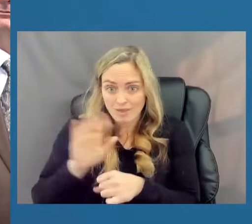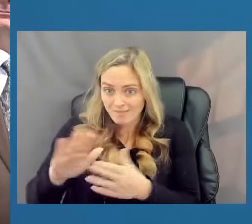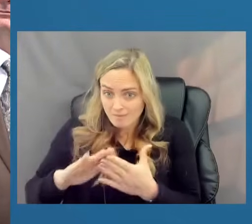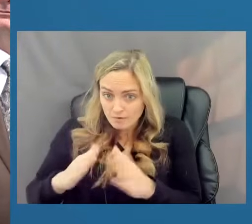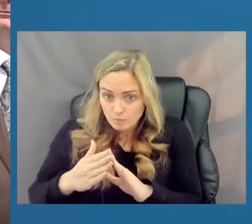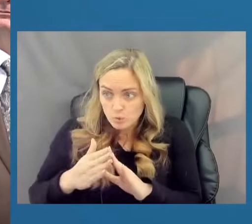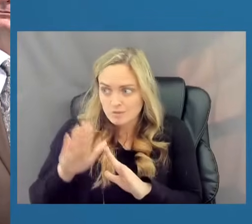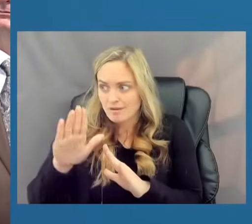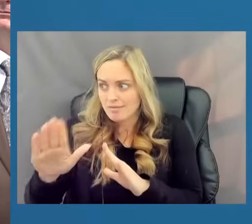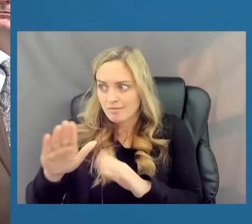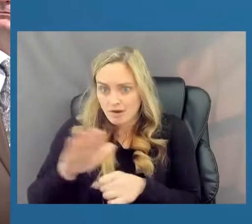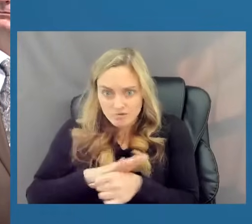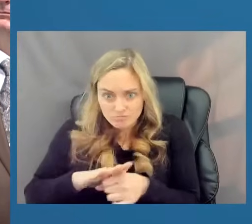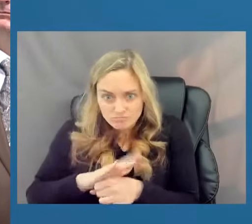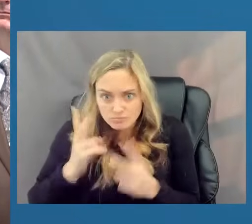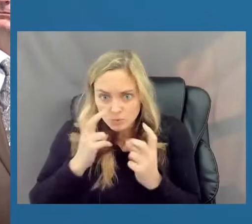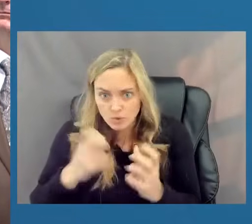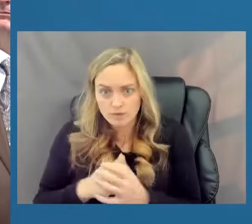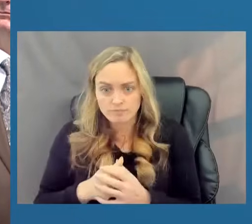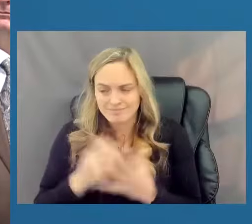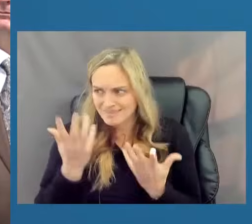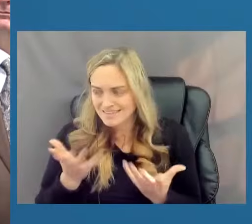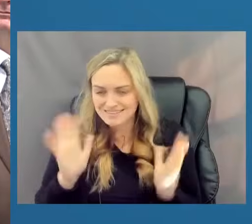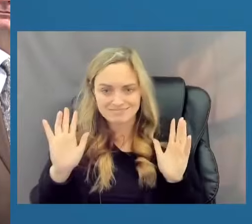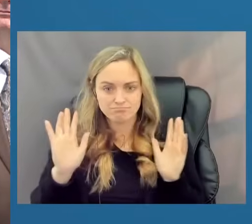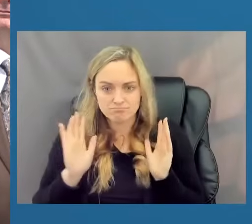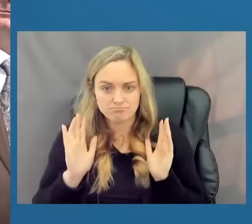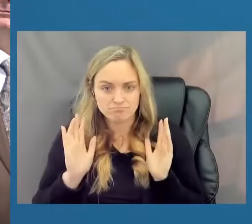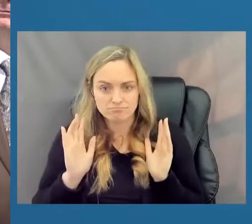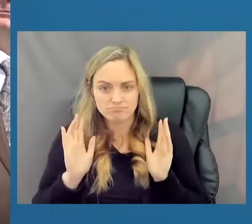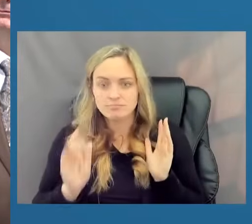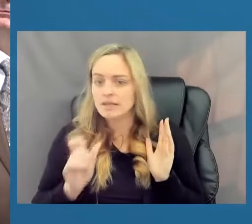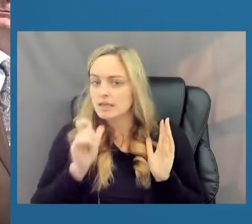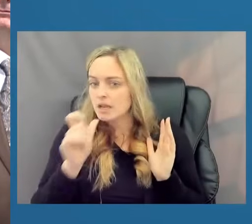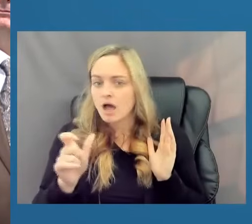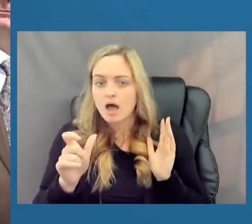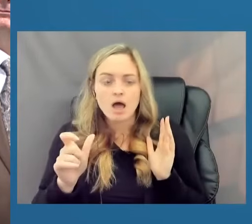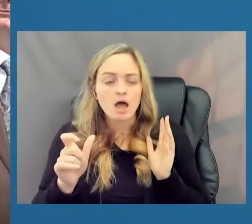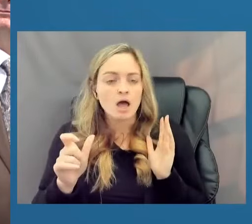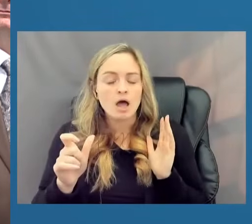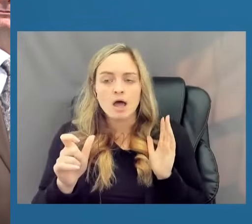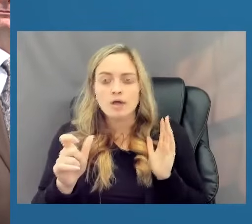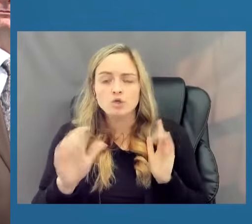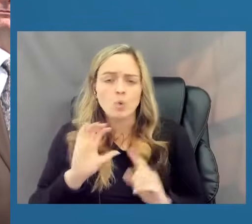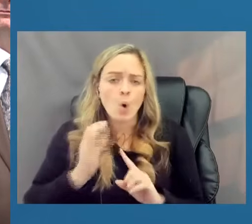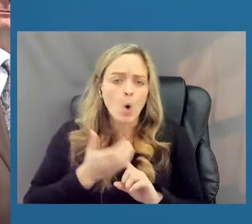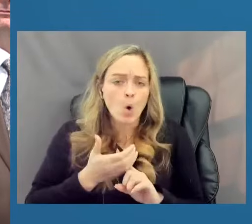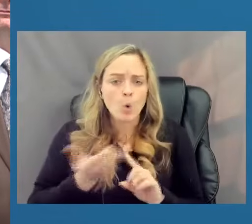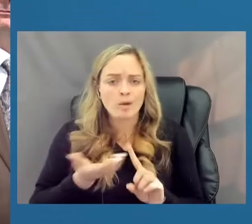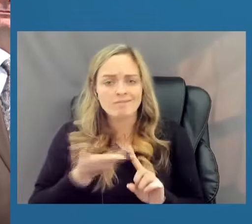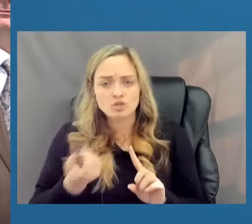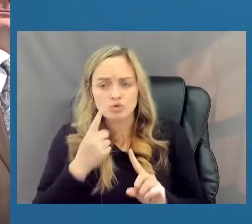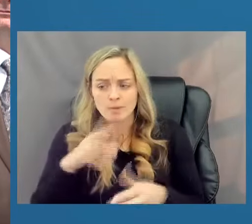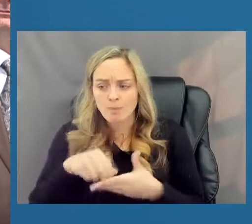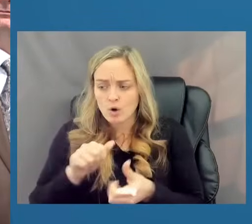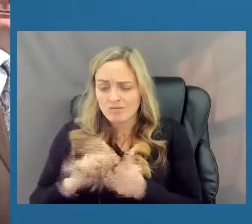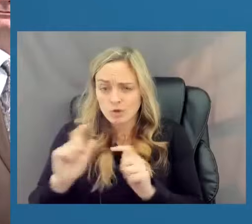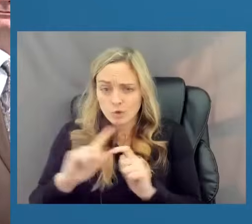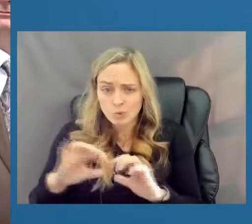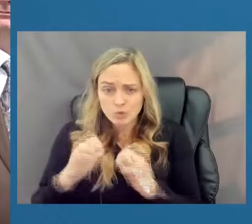crime. That's it. That's all this is about. Not to deputize you to be part of an agency that is huge,